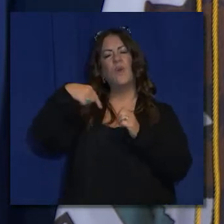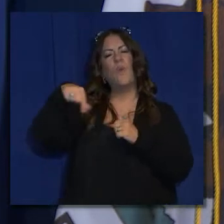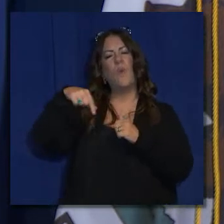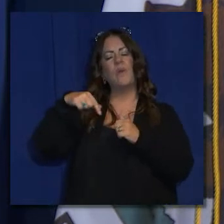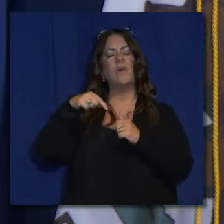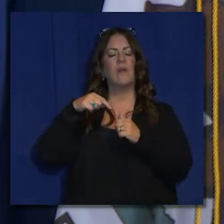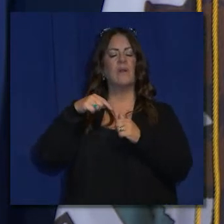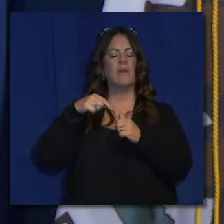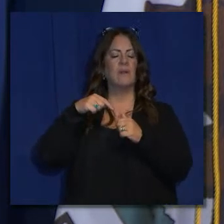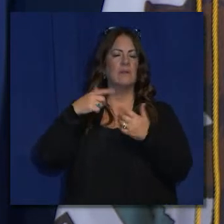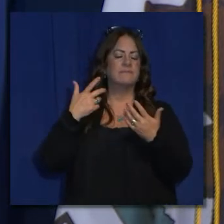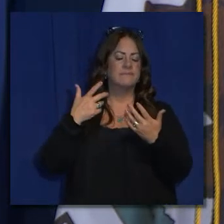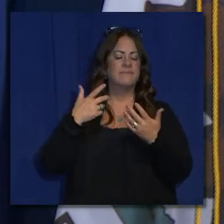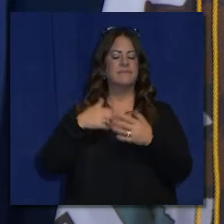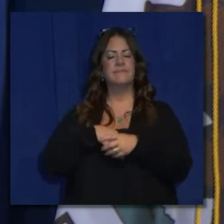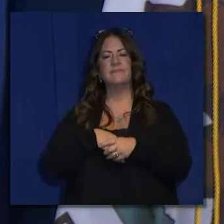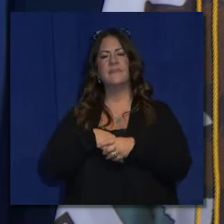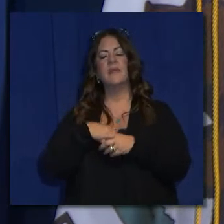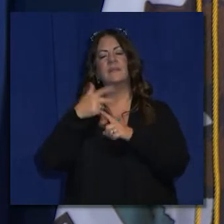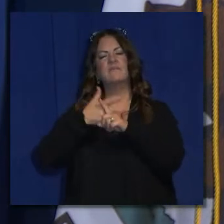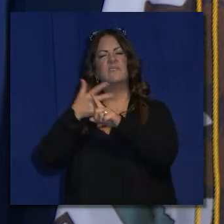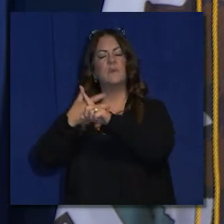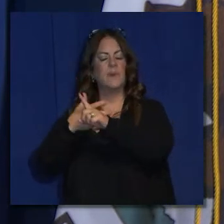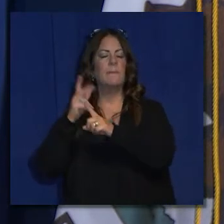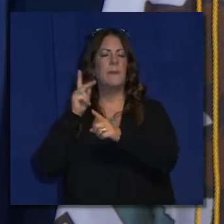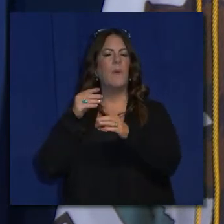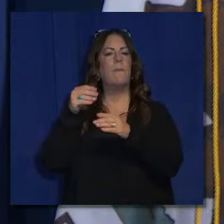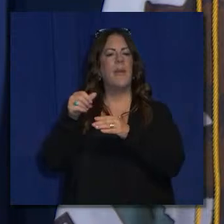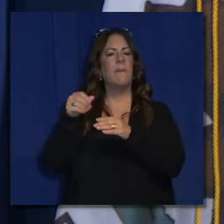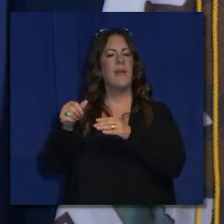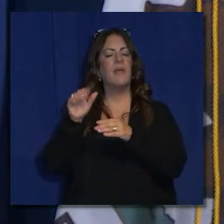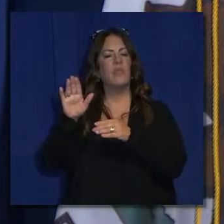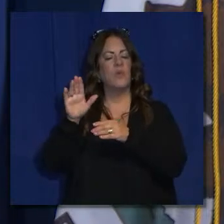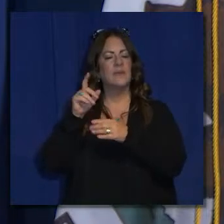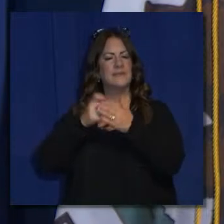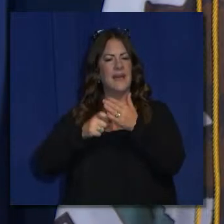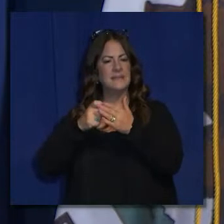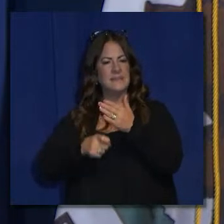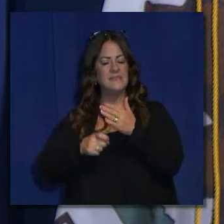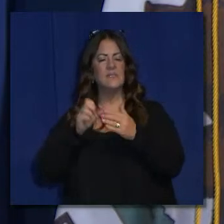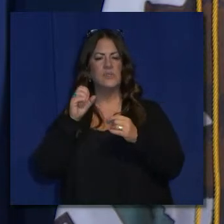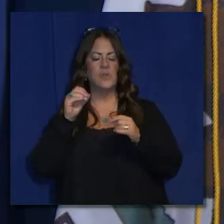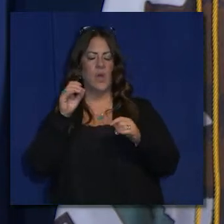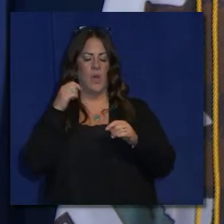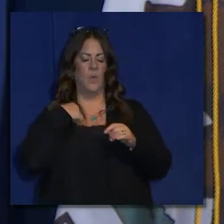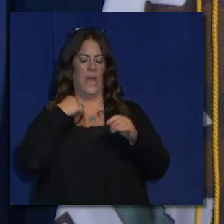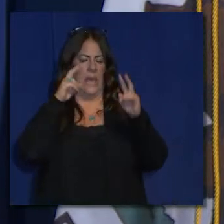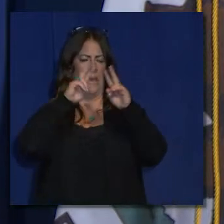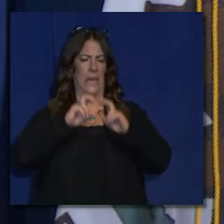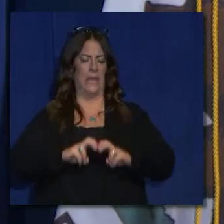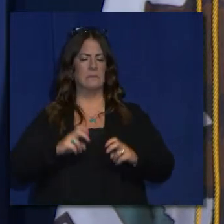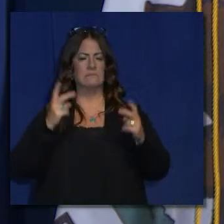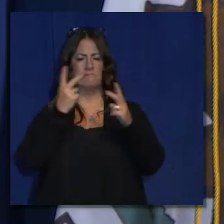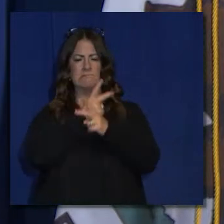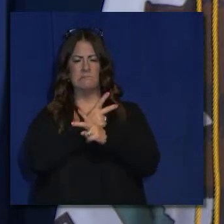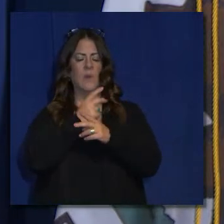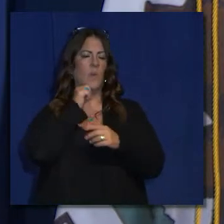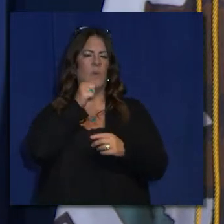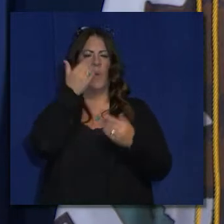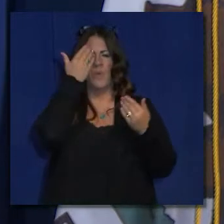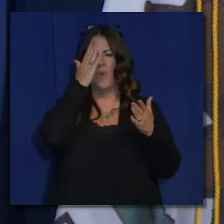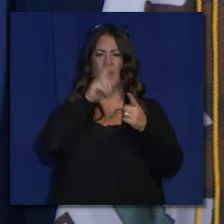And so we've made an assumption. We've been pretty clear that we don't know what the right answer is, because we won't know that for